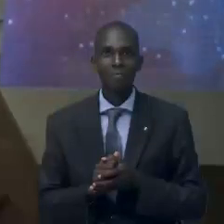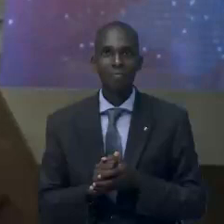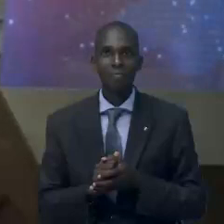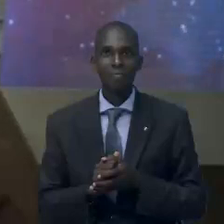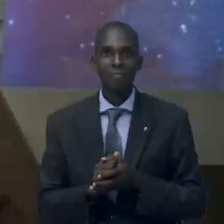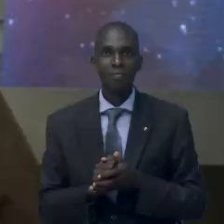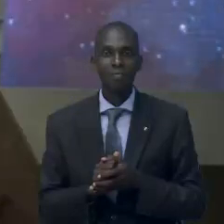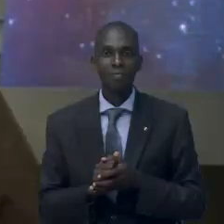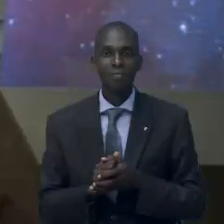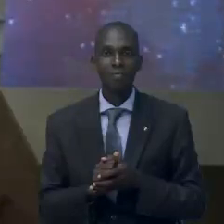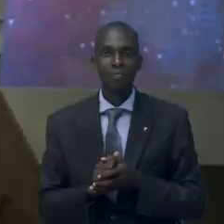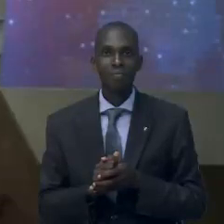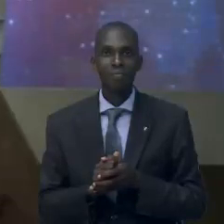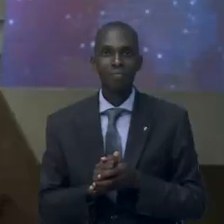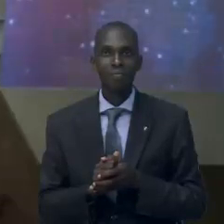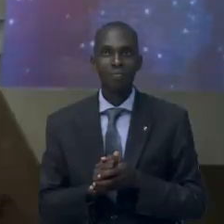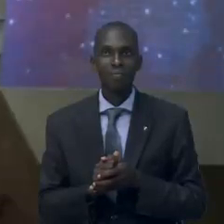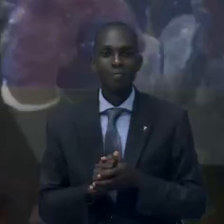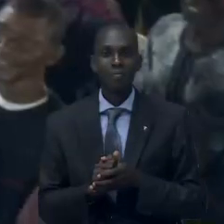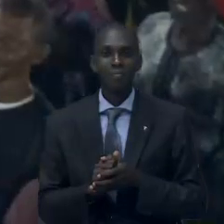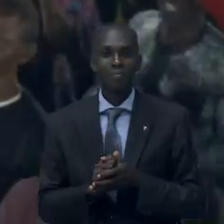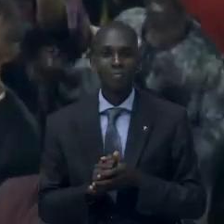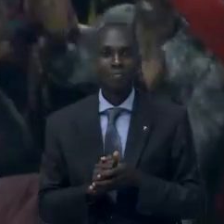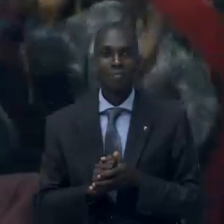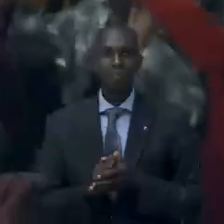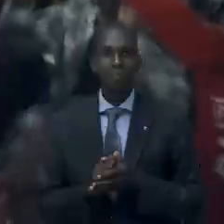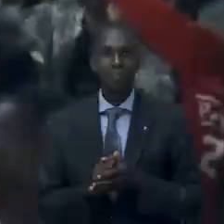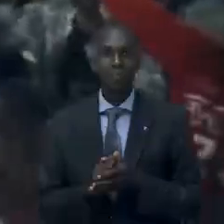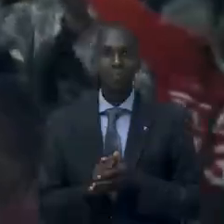blessing us, He'll bless your ministry in Jesus' name.